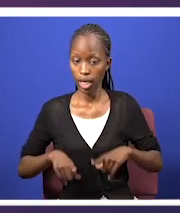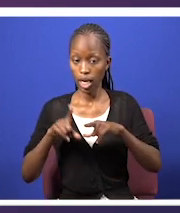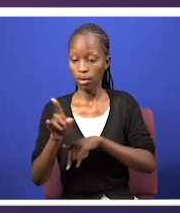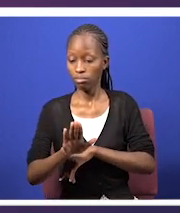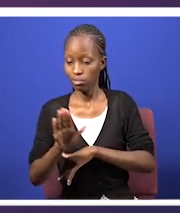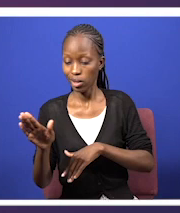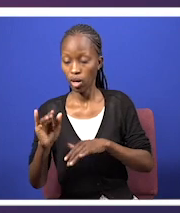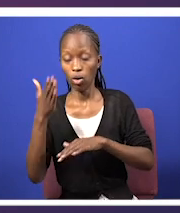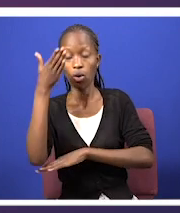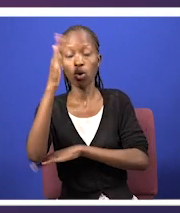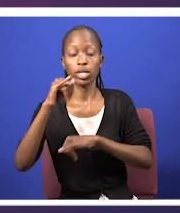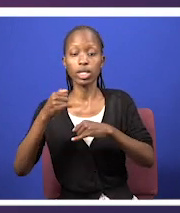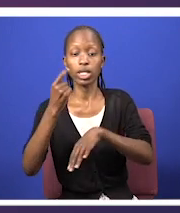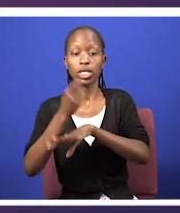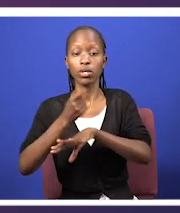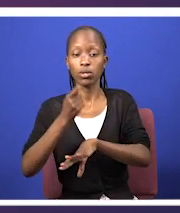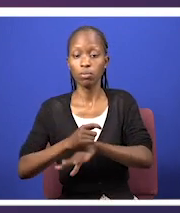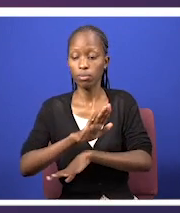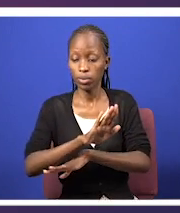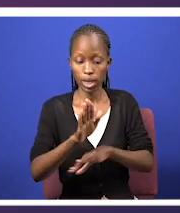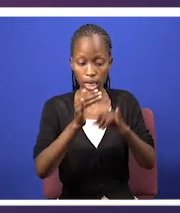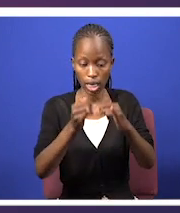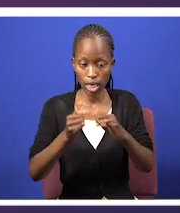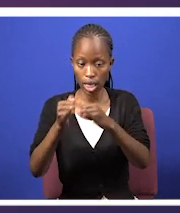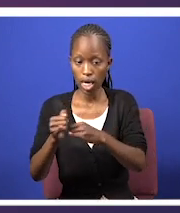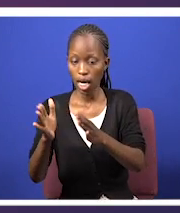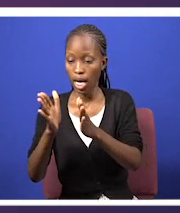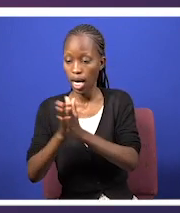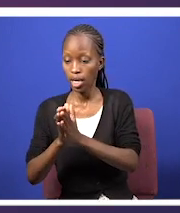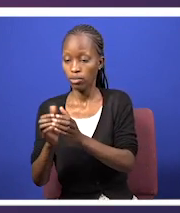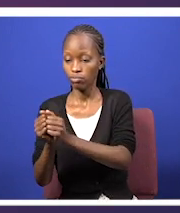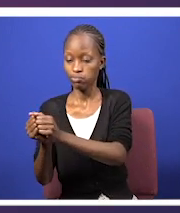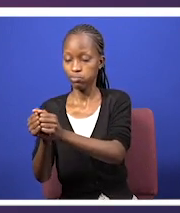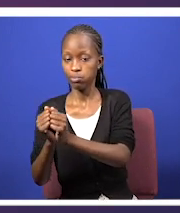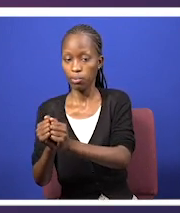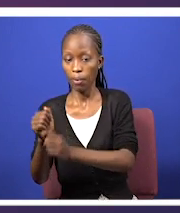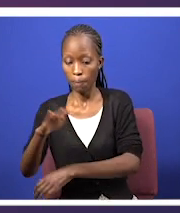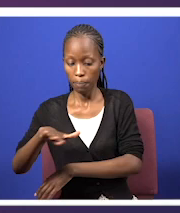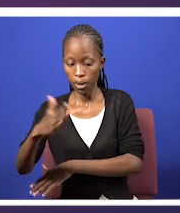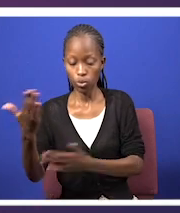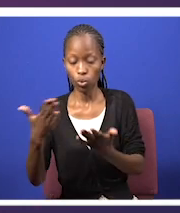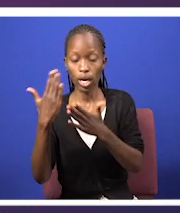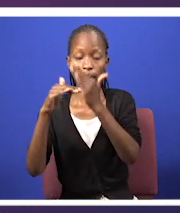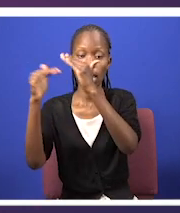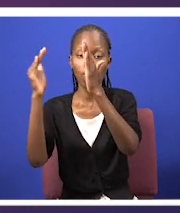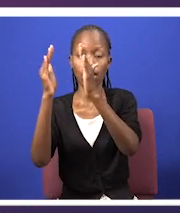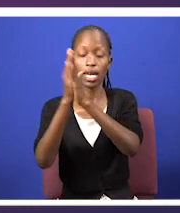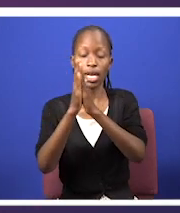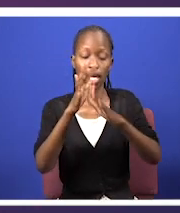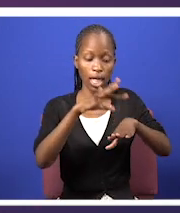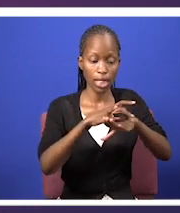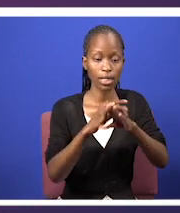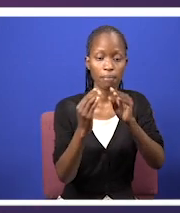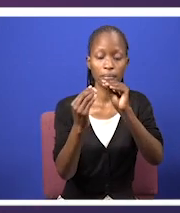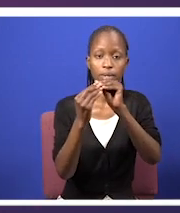are God's new temple. They are individually and corporately places where heaven and